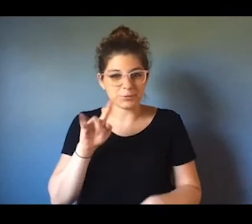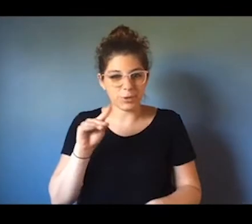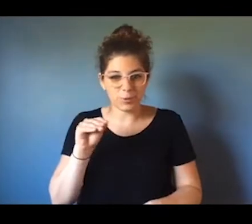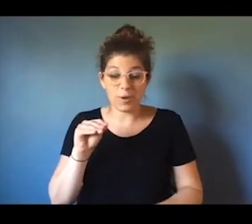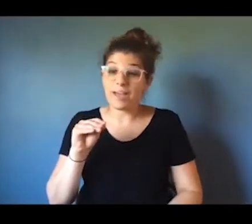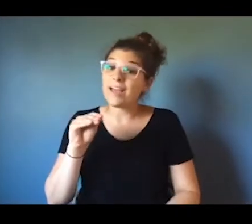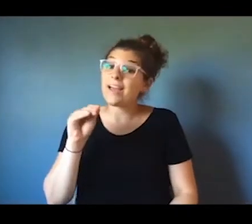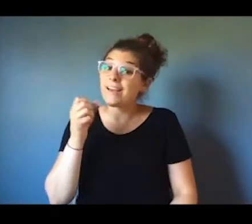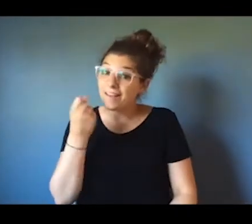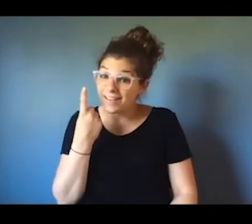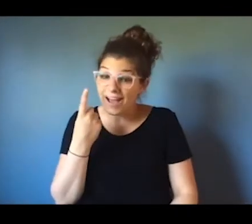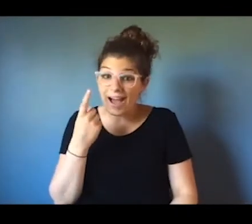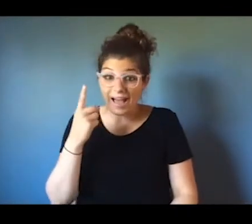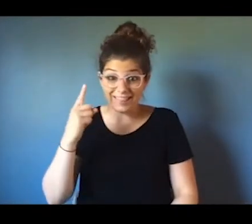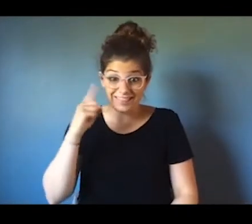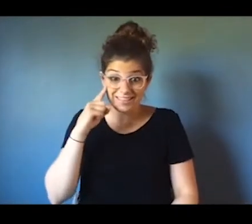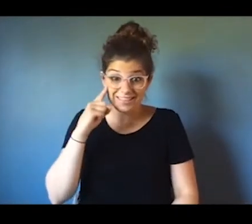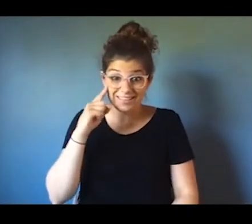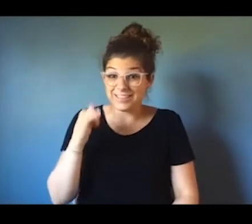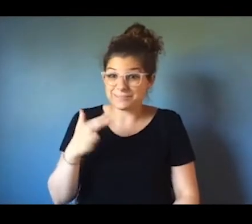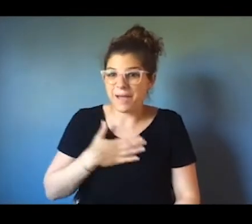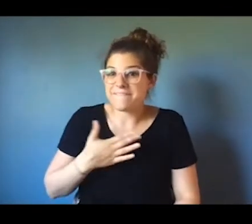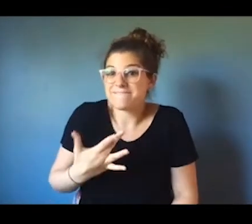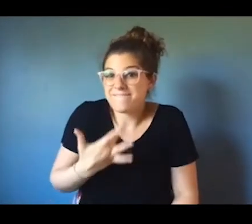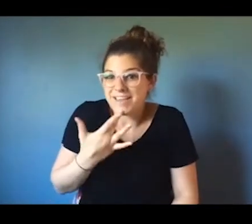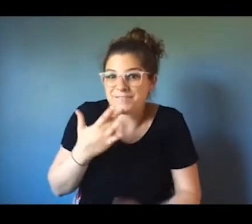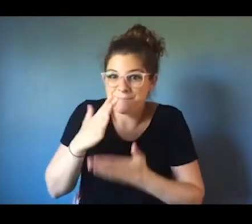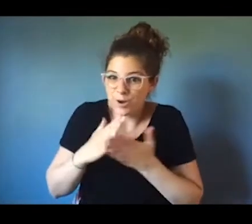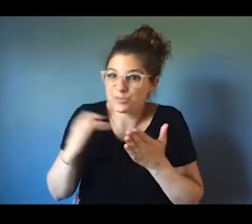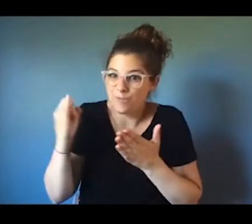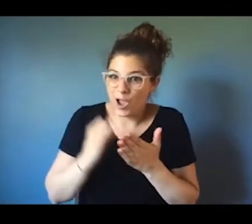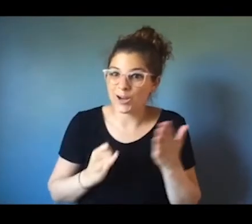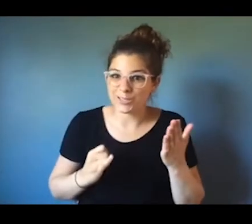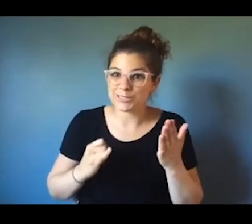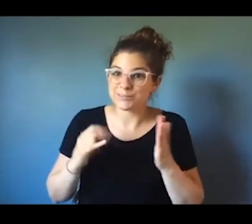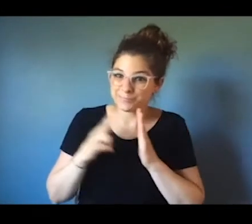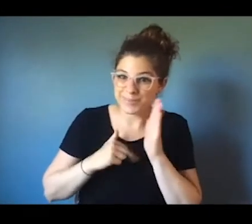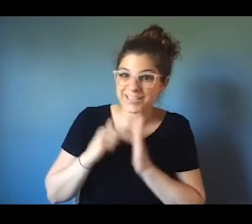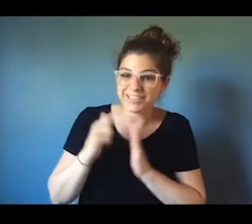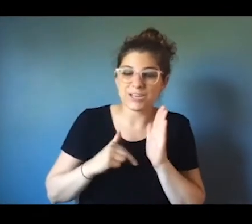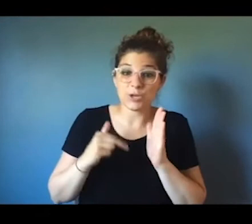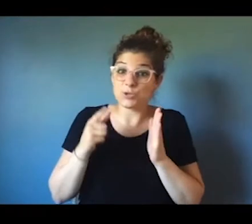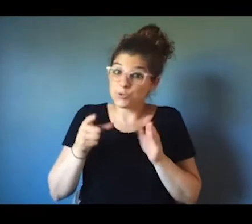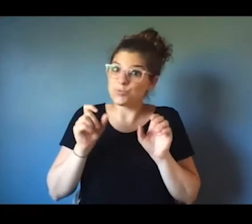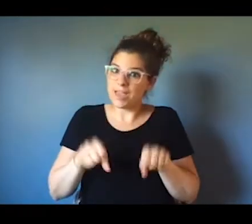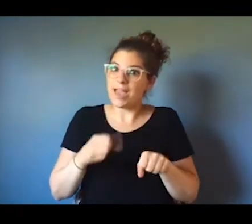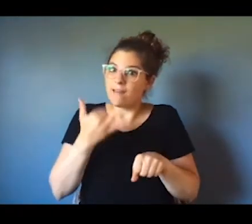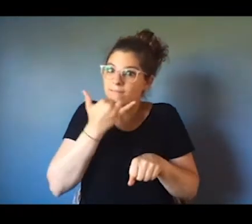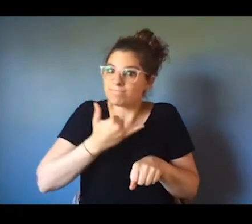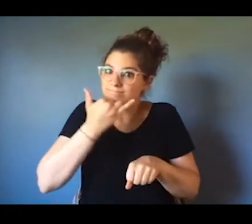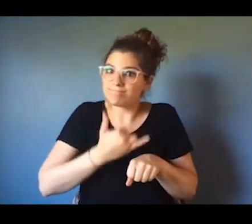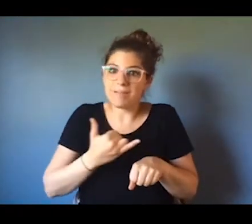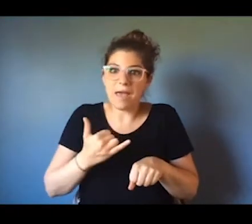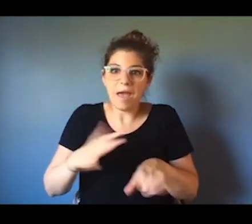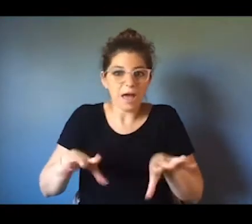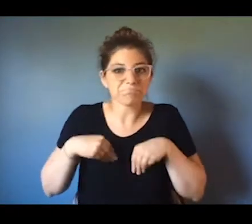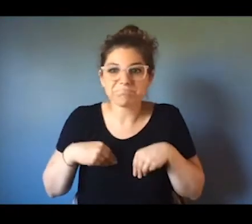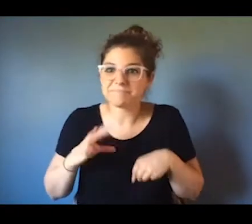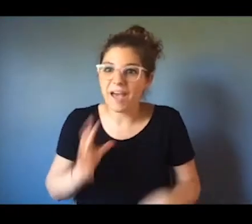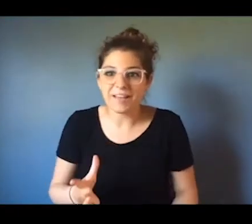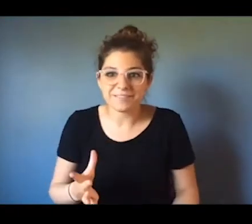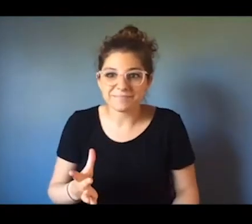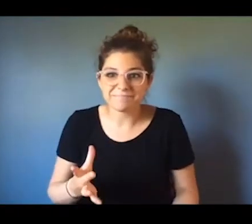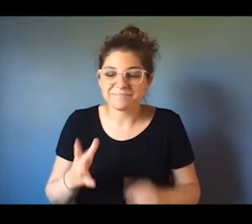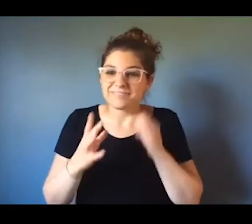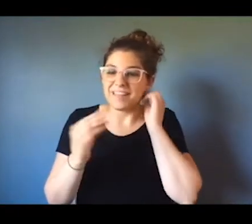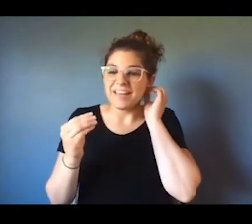in the studio. In fact, believe it or not, I think that might be one of my favorite aspects of art, of painting, is that you get to make mistakes all